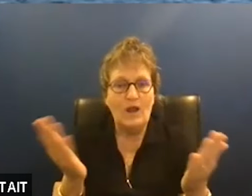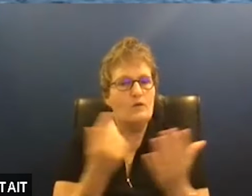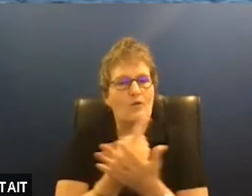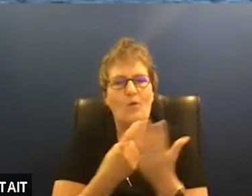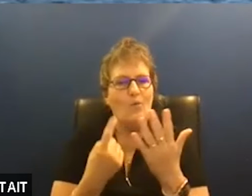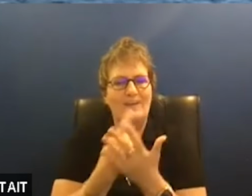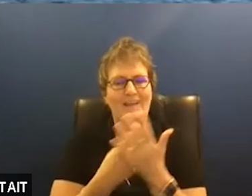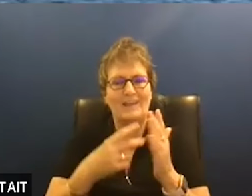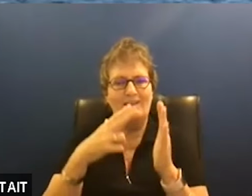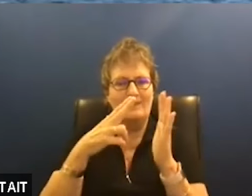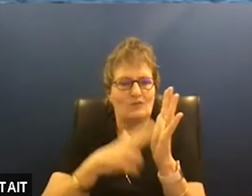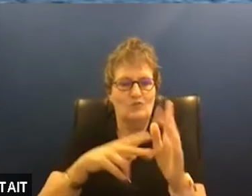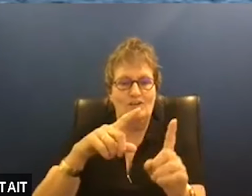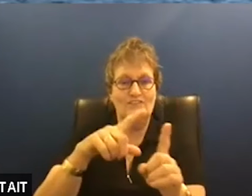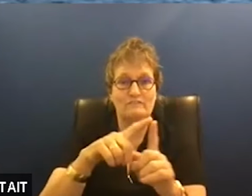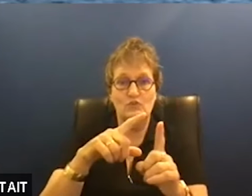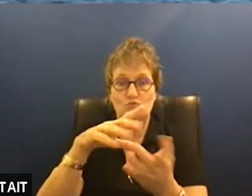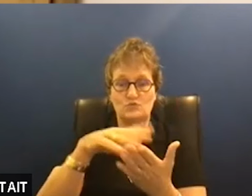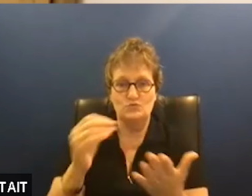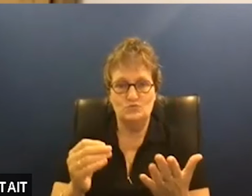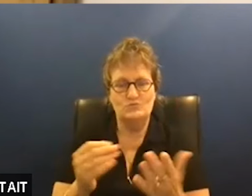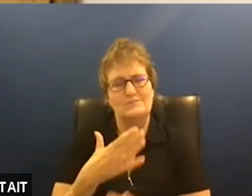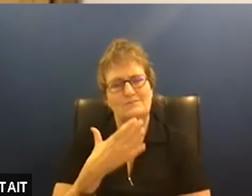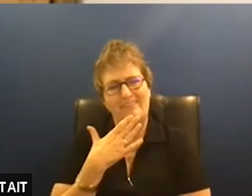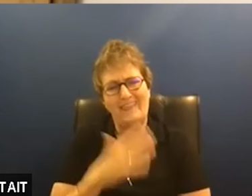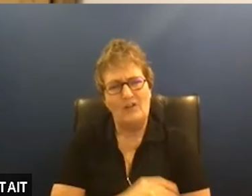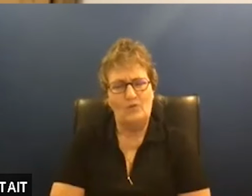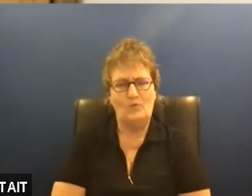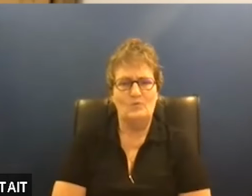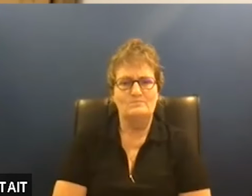So thank you so much. Thank you.